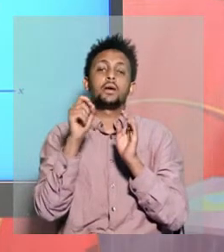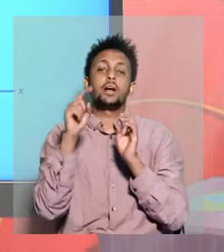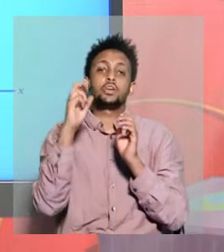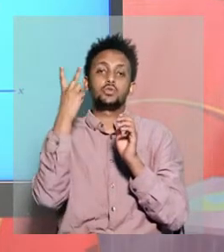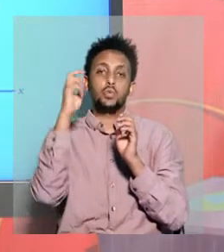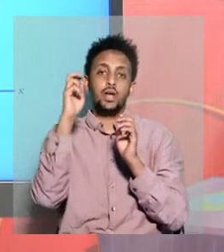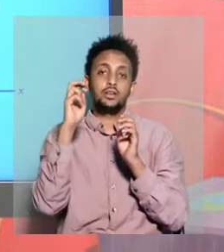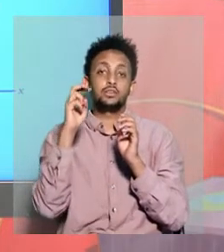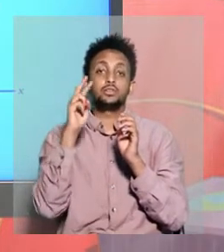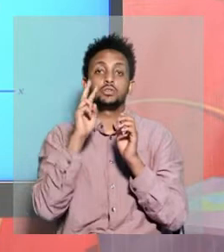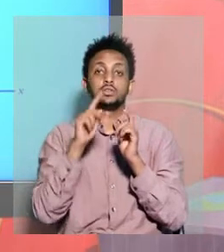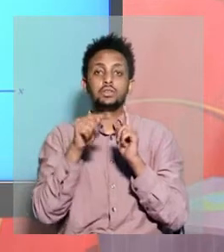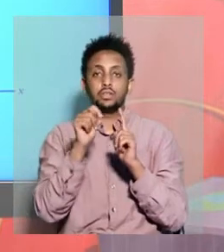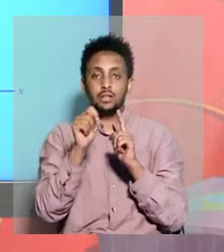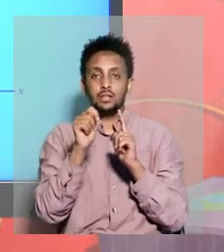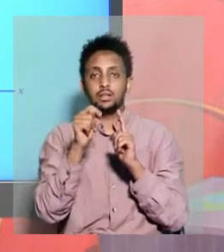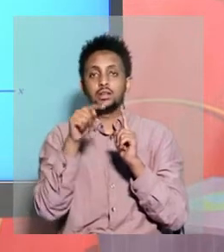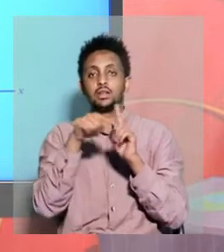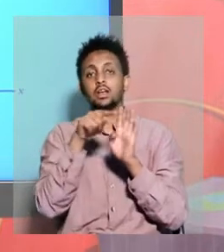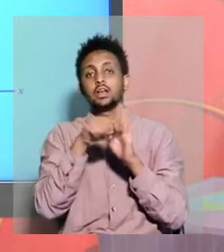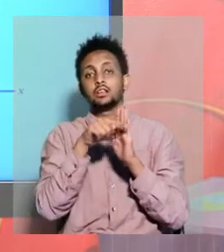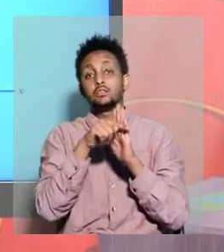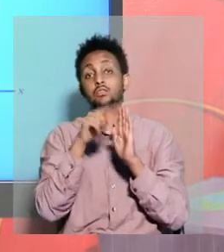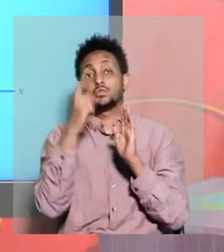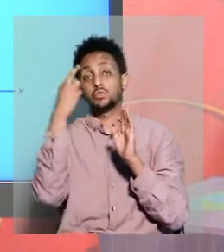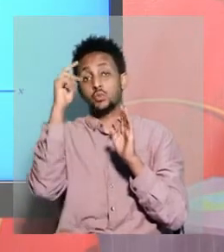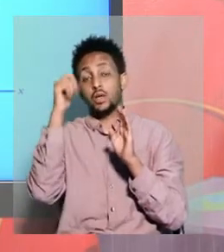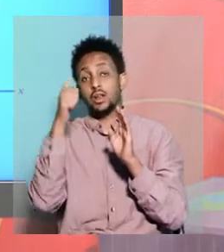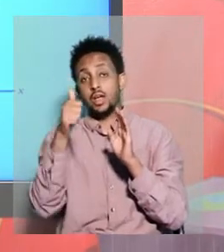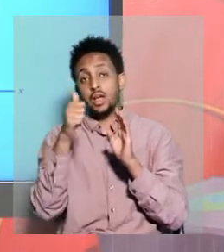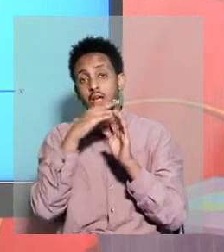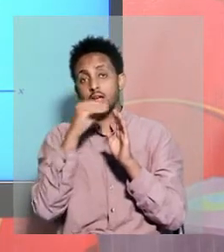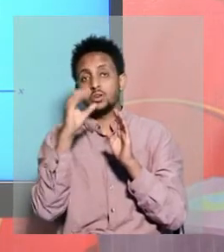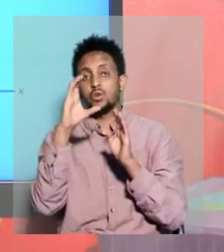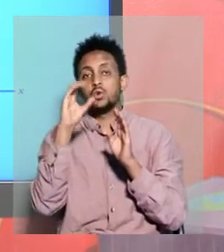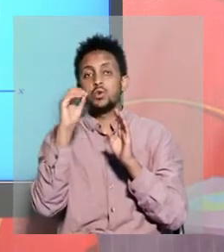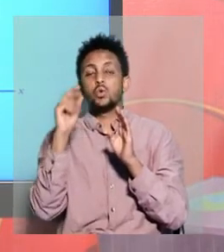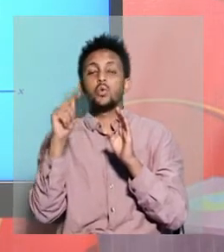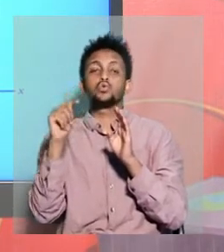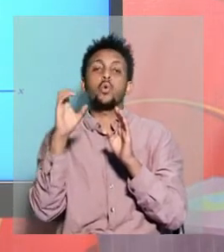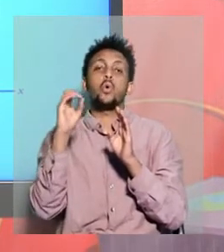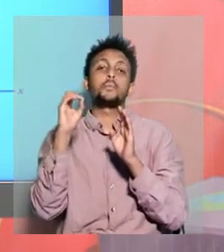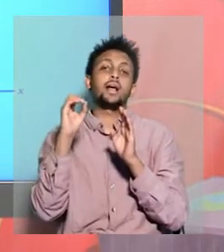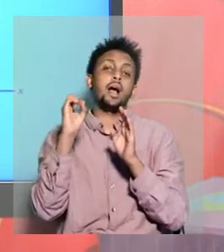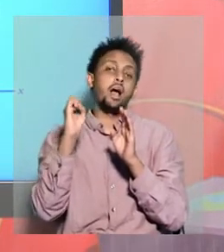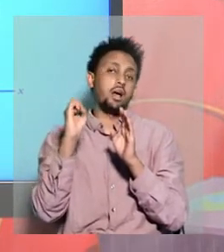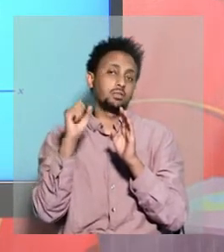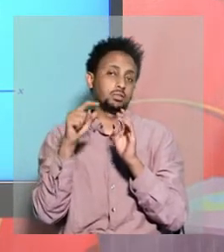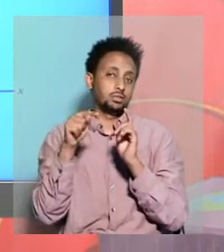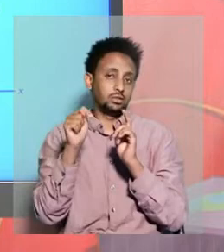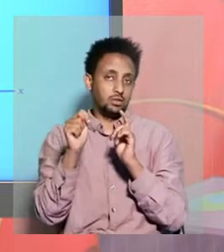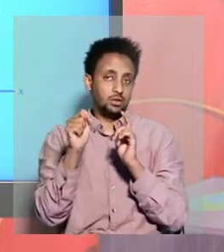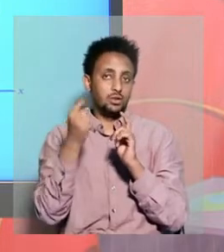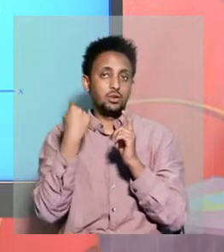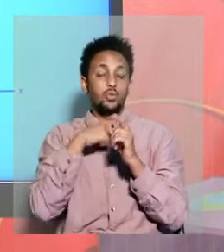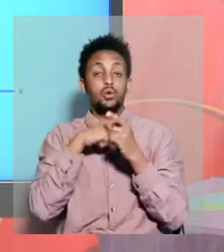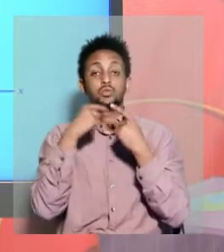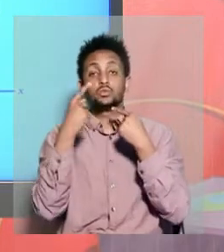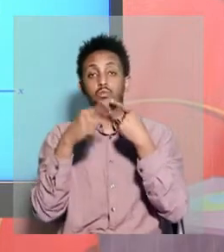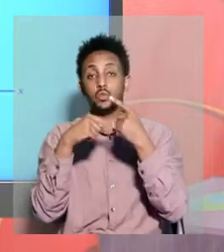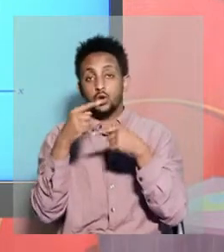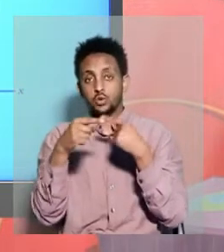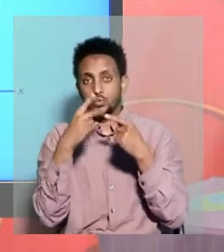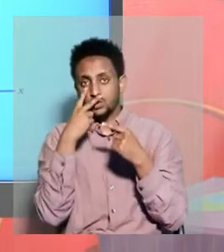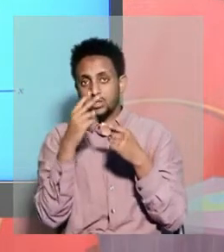a sine omega t and the negative of omega squared a cos omega t. But here we are going to see about the